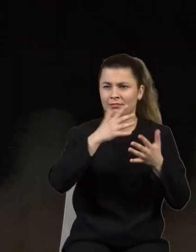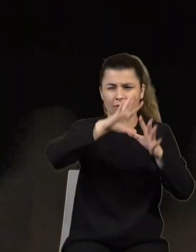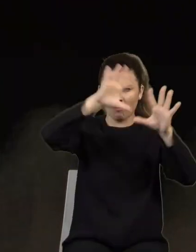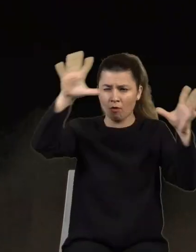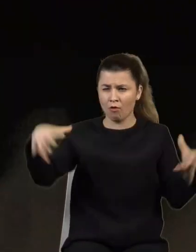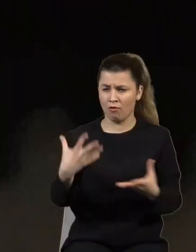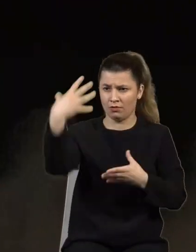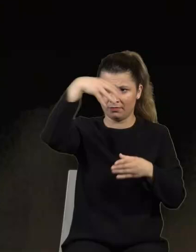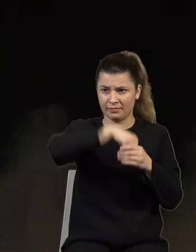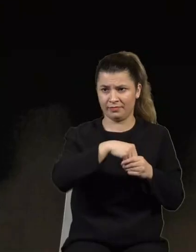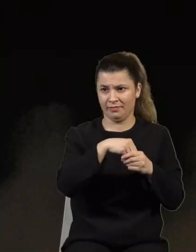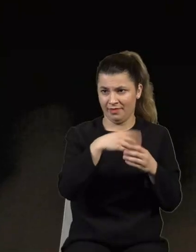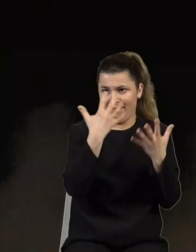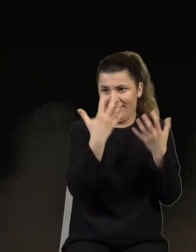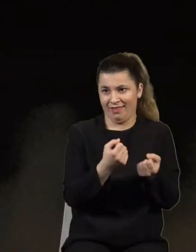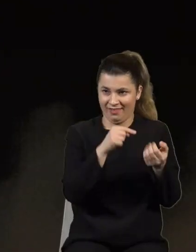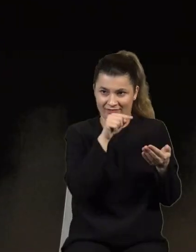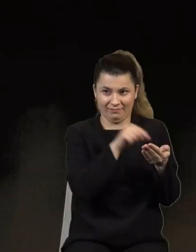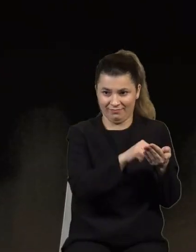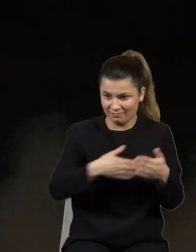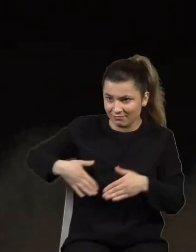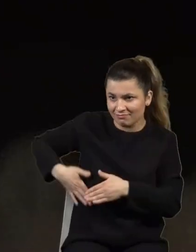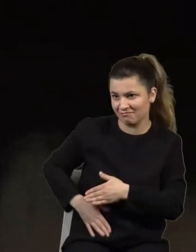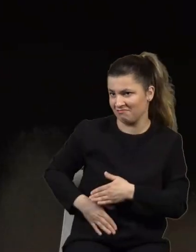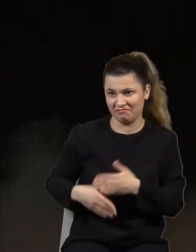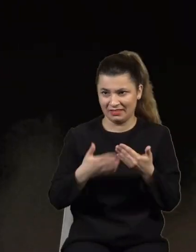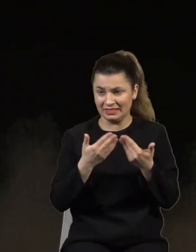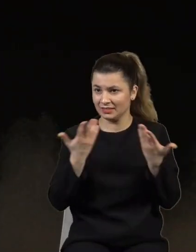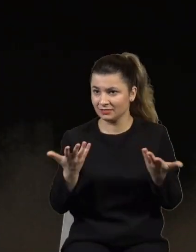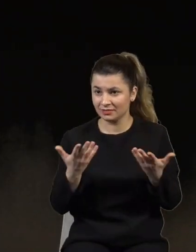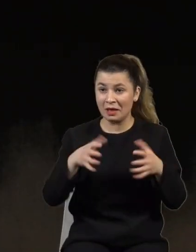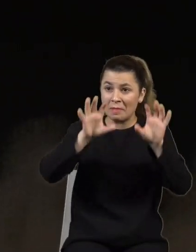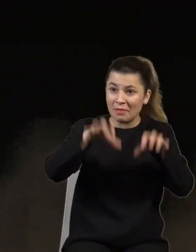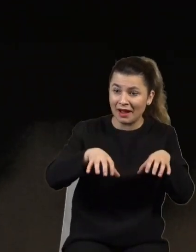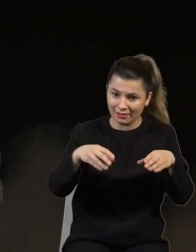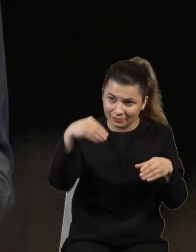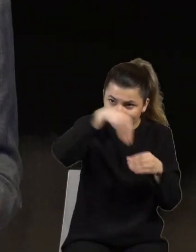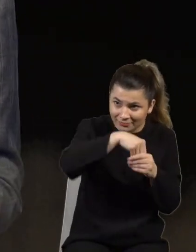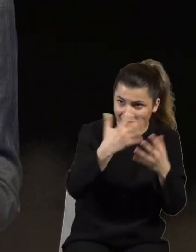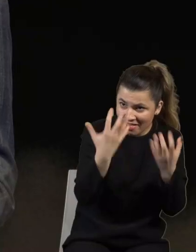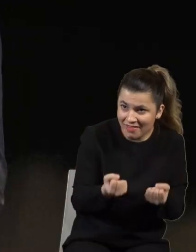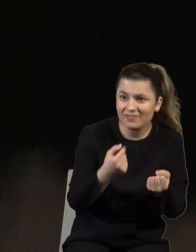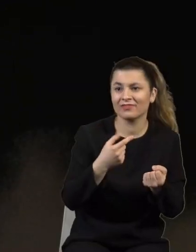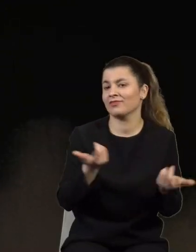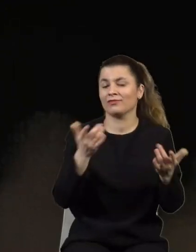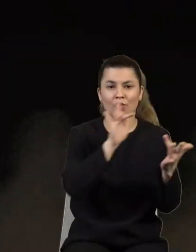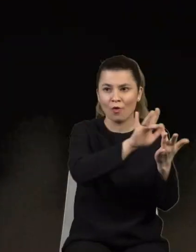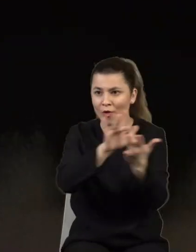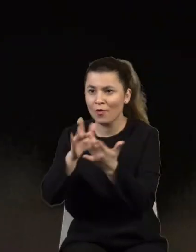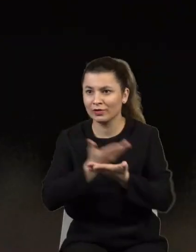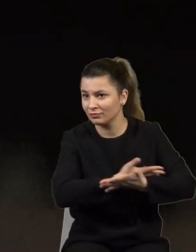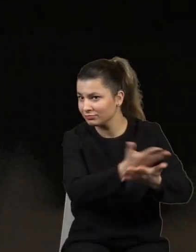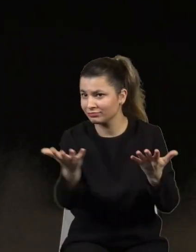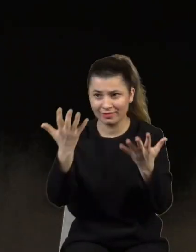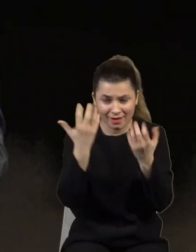starting from bank accounts, finishing on social media. But this also means that all